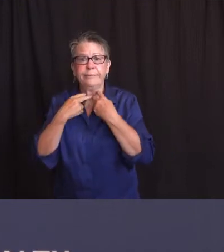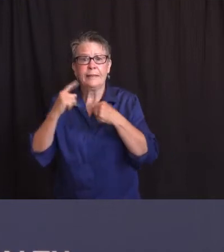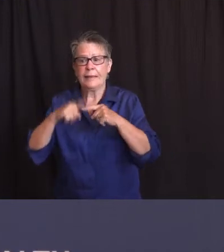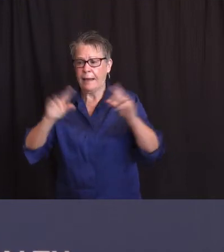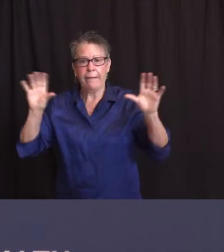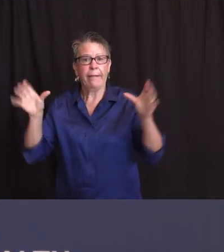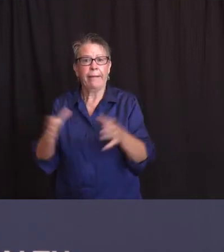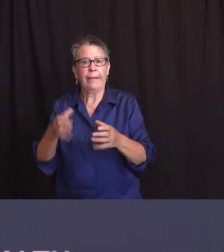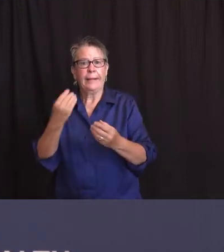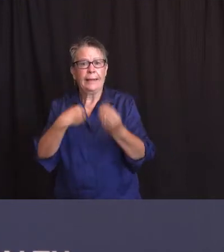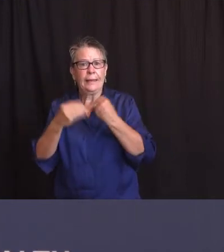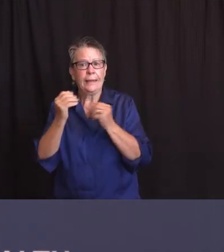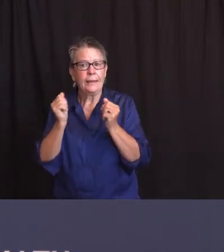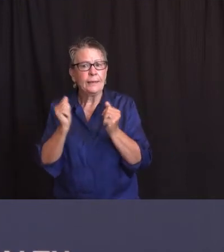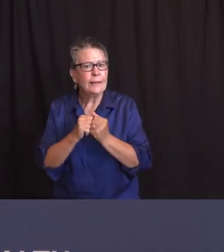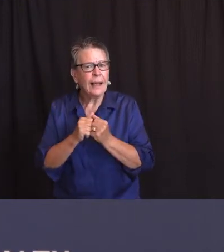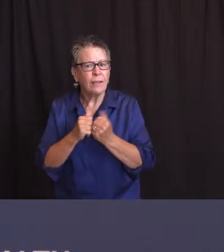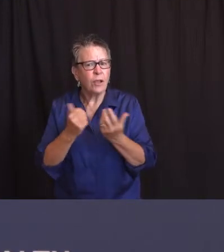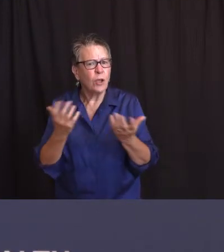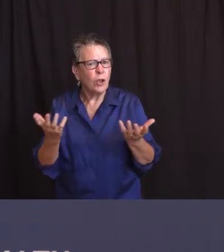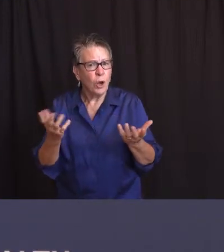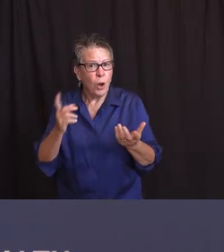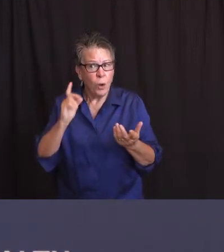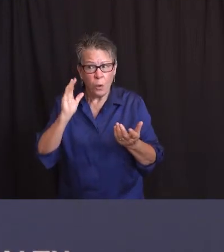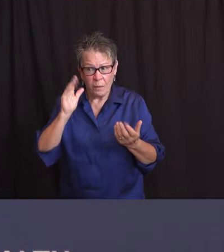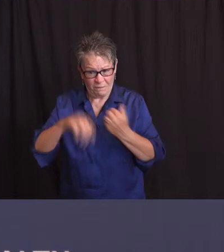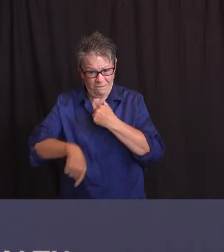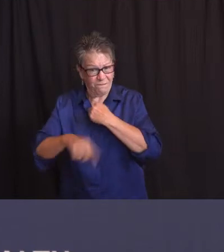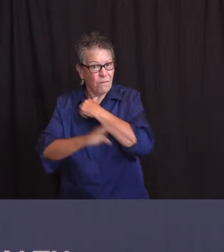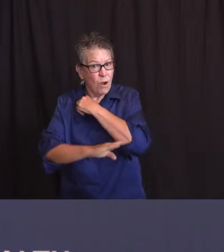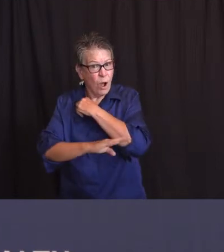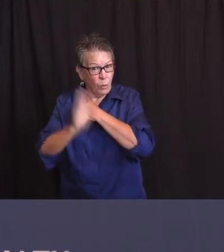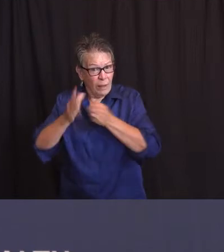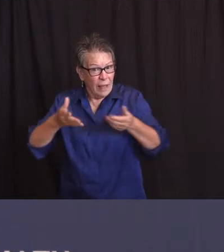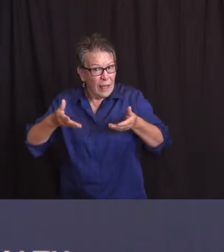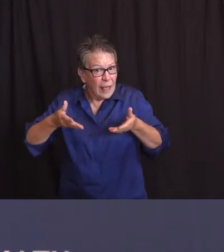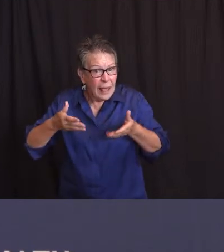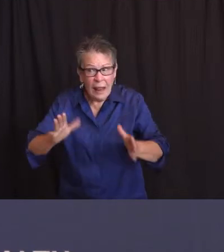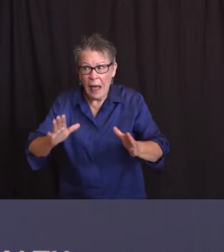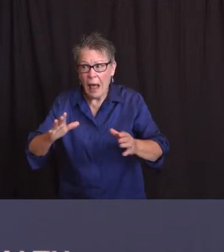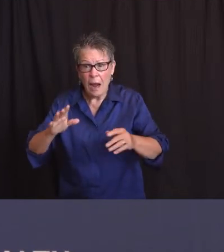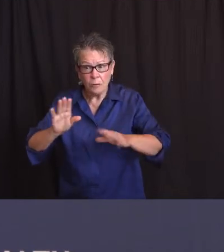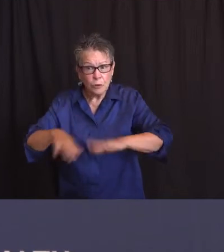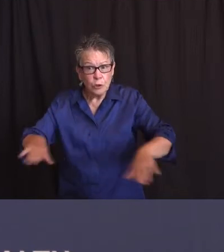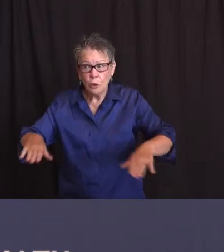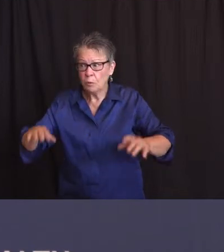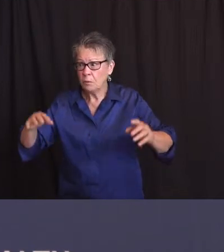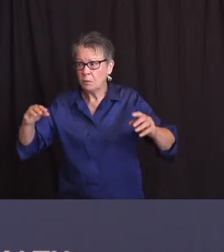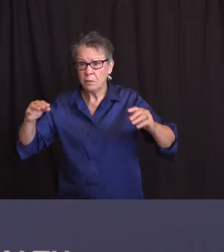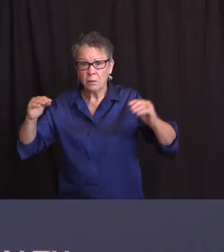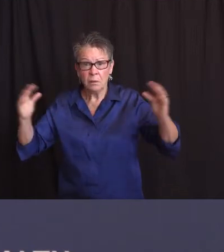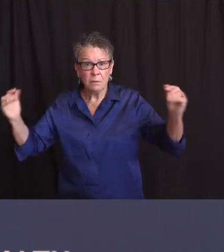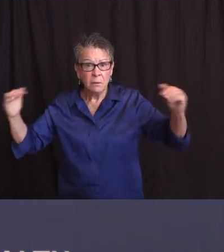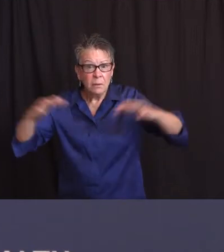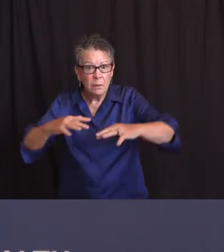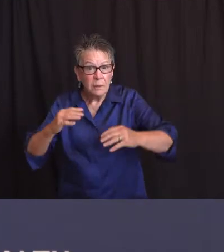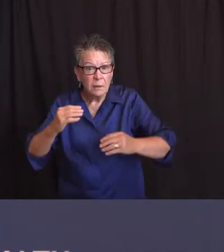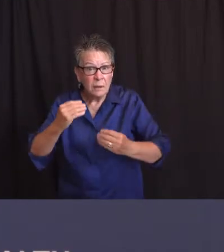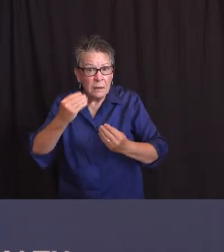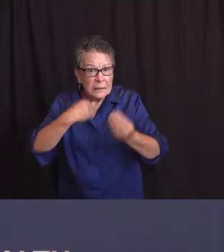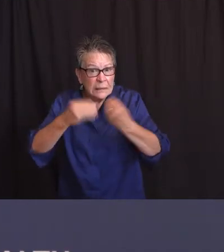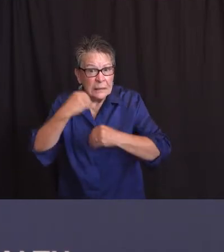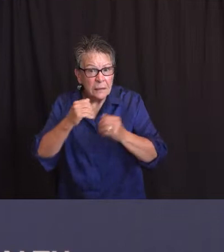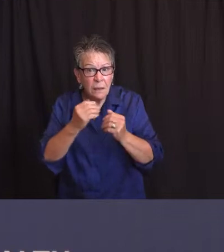offer half-days this year if they can't figure out how to do lunch safely? Of the fully vaccinated who died, can we have a breakdown